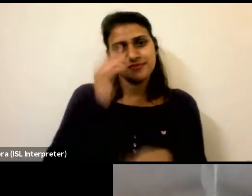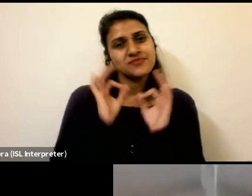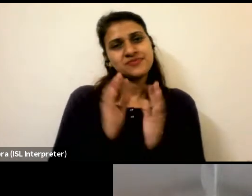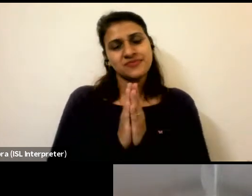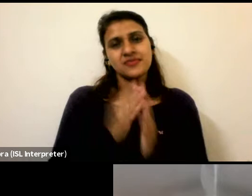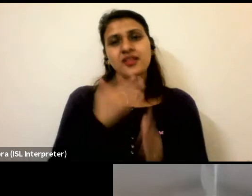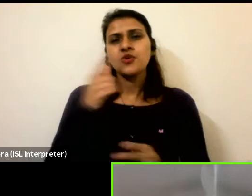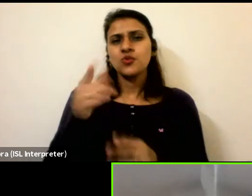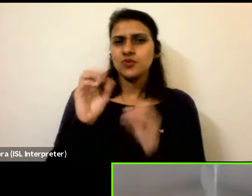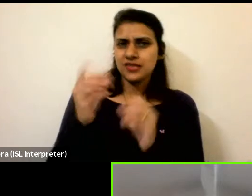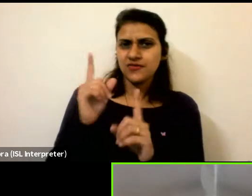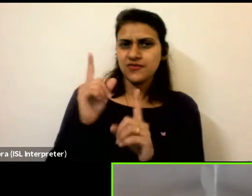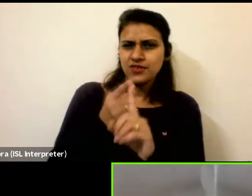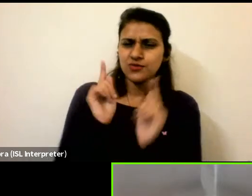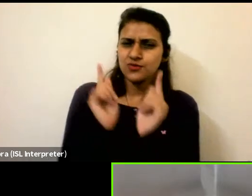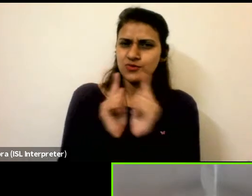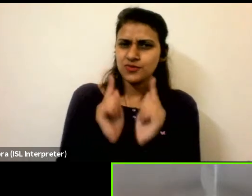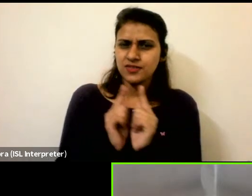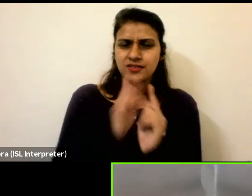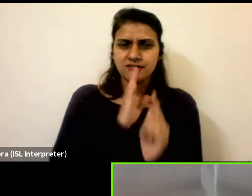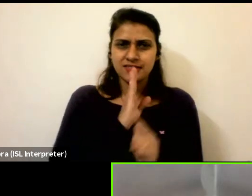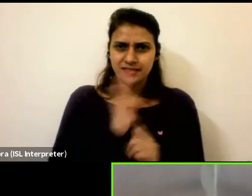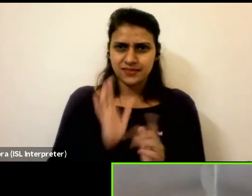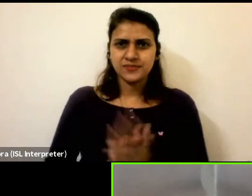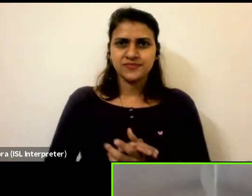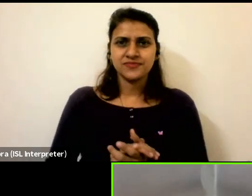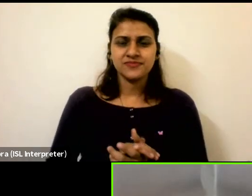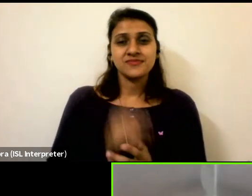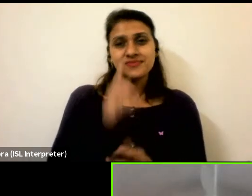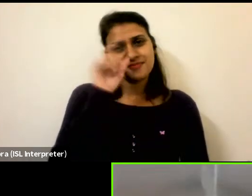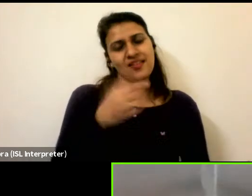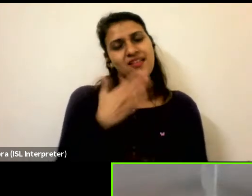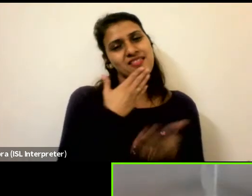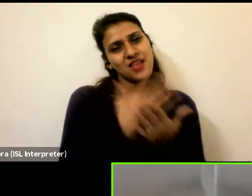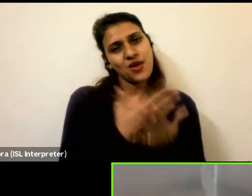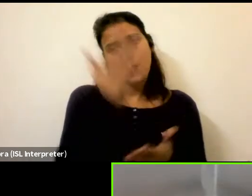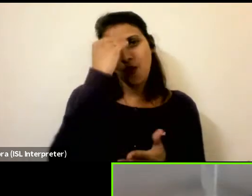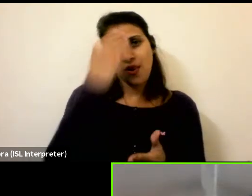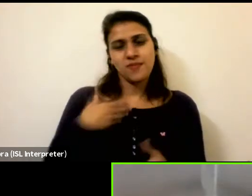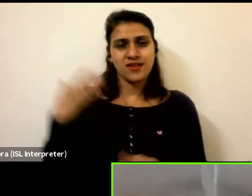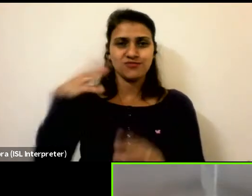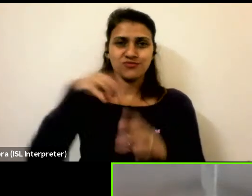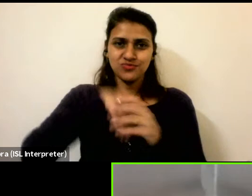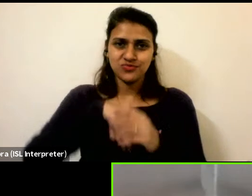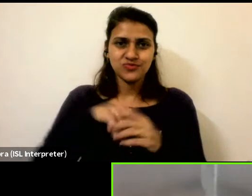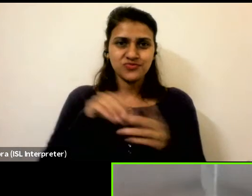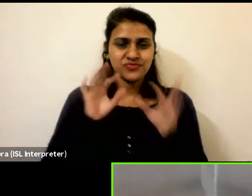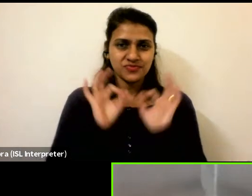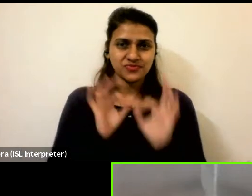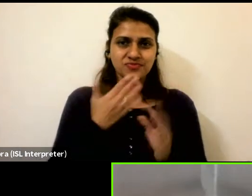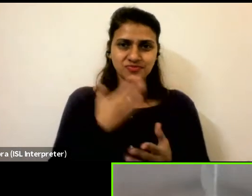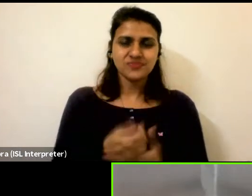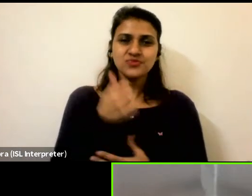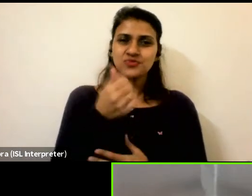make. So thank you ever so much for having me here. Good evening to all of you.